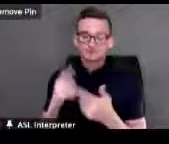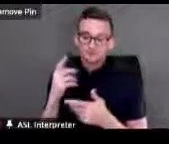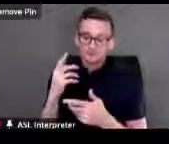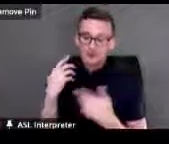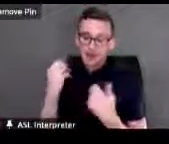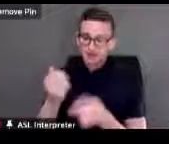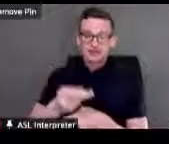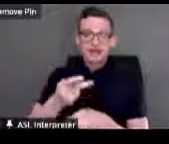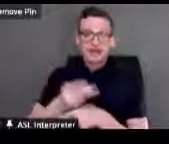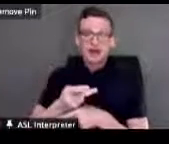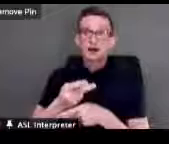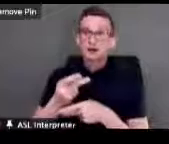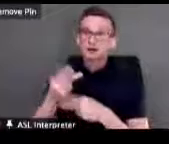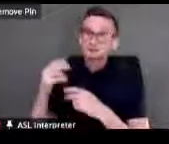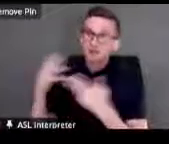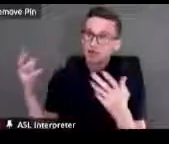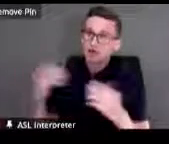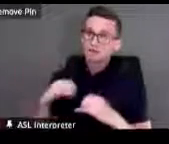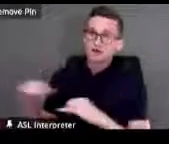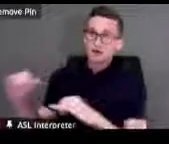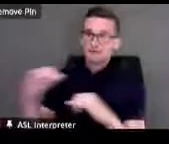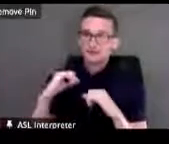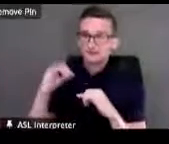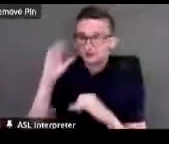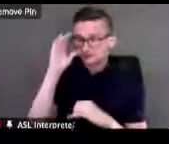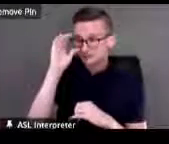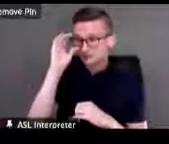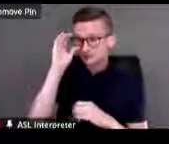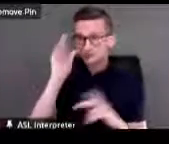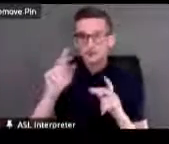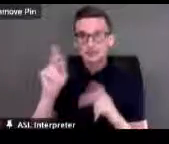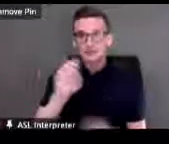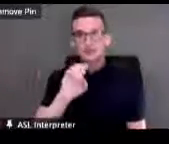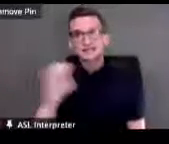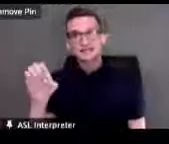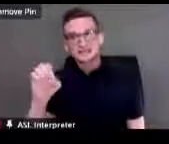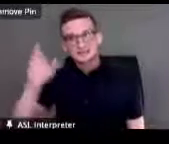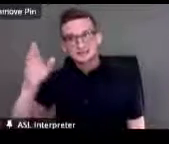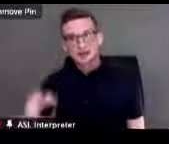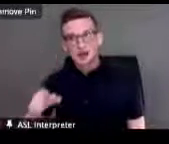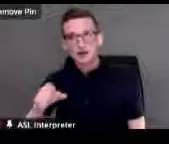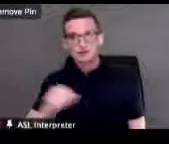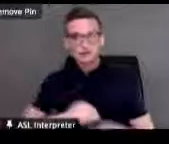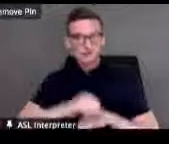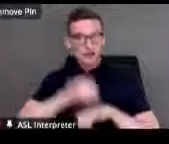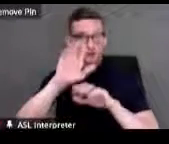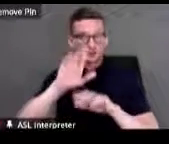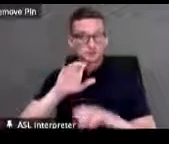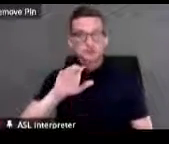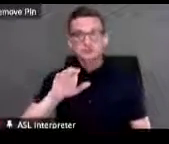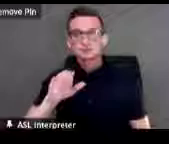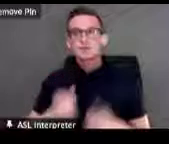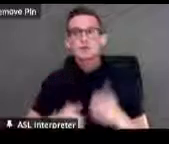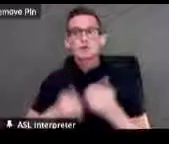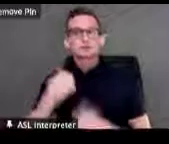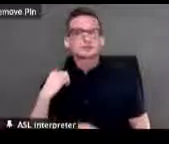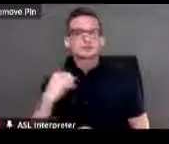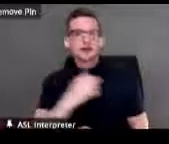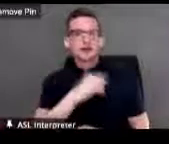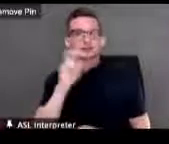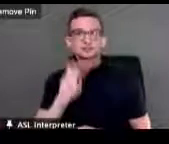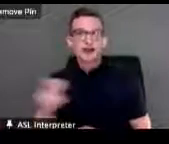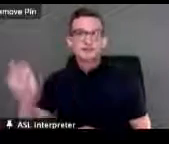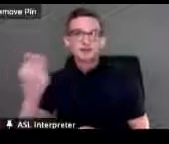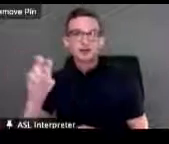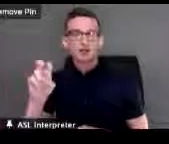in common. For folks on the east side of the Sierra, most of us travel, and also in the Tahoe